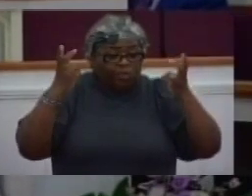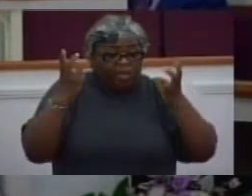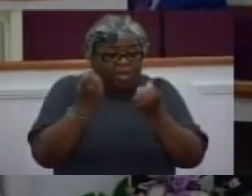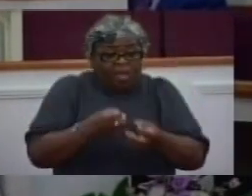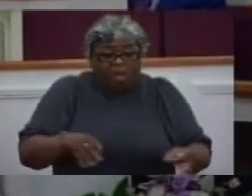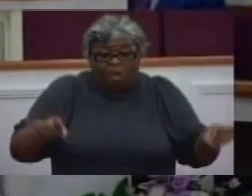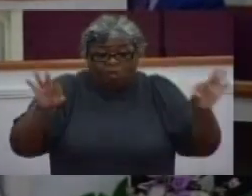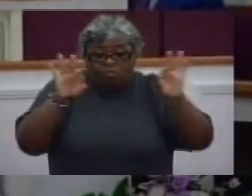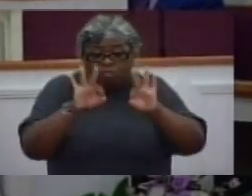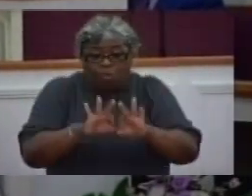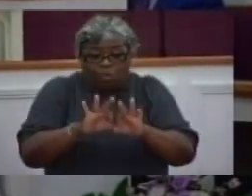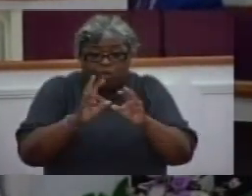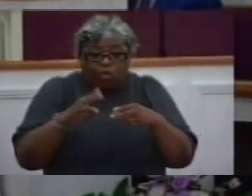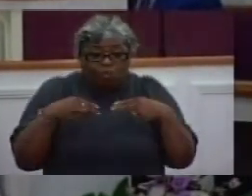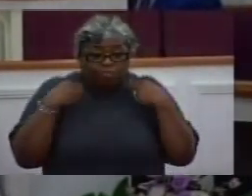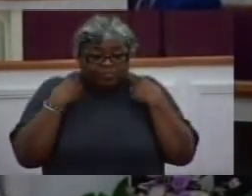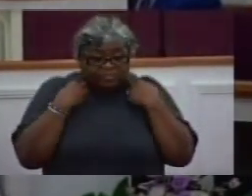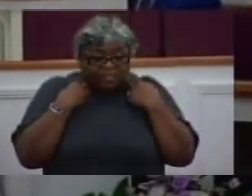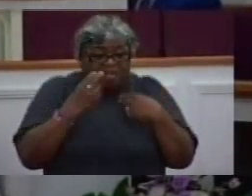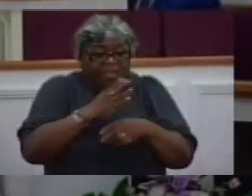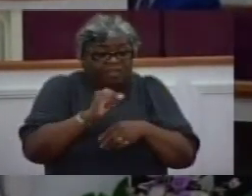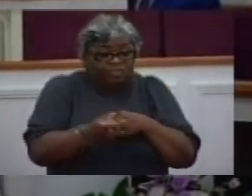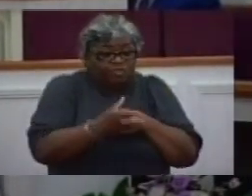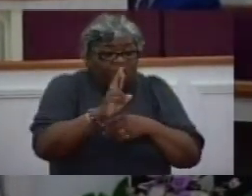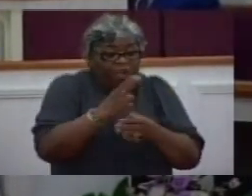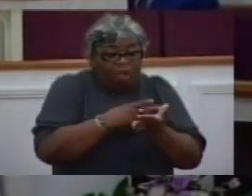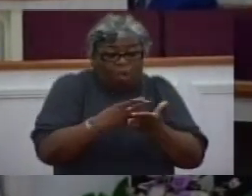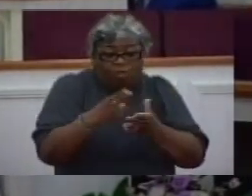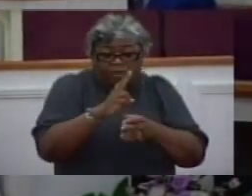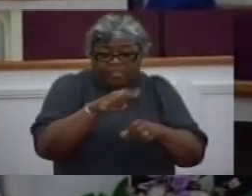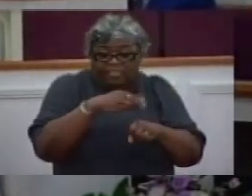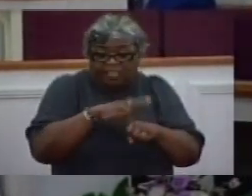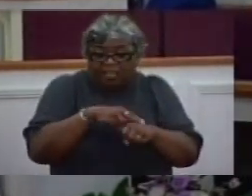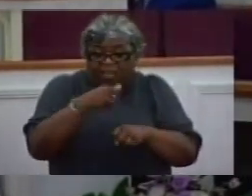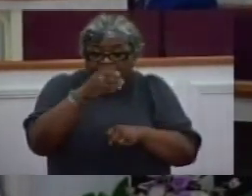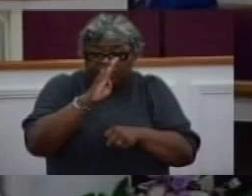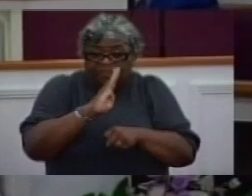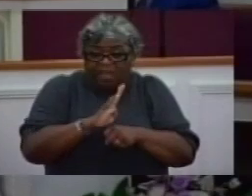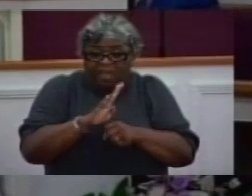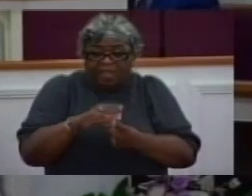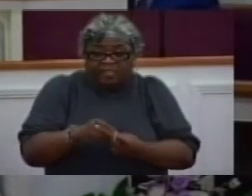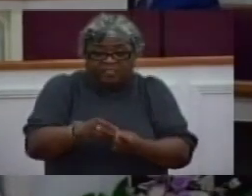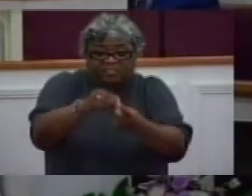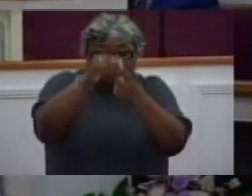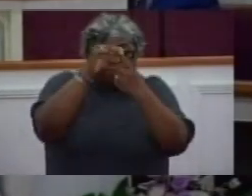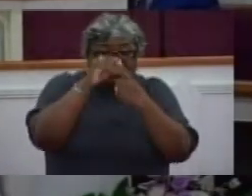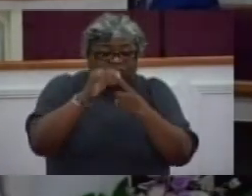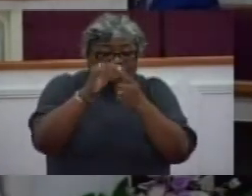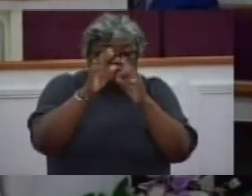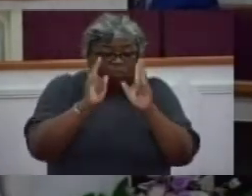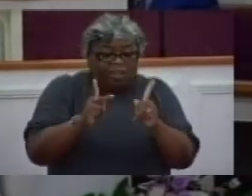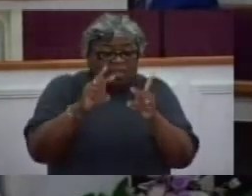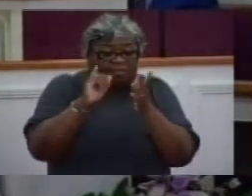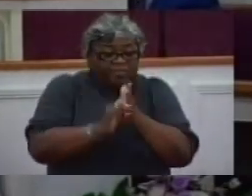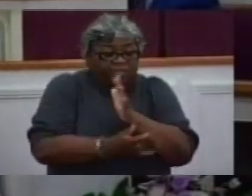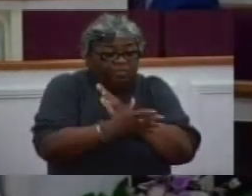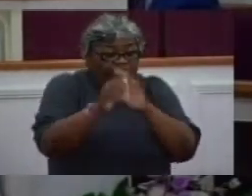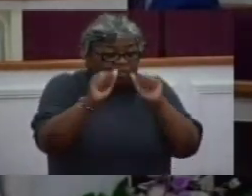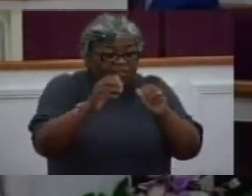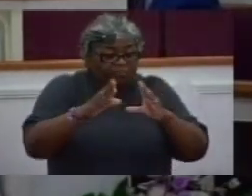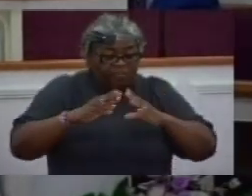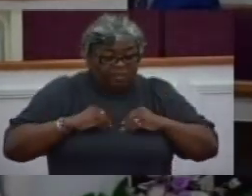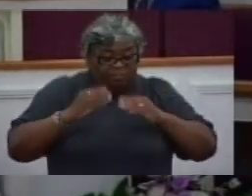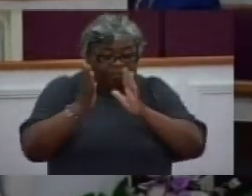royal priesthood. He says that you are a holy nation, God's special possession, that you may declare